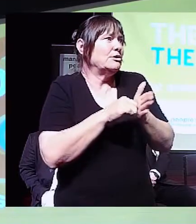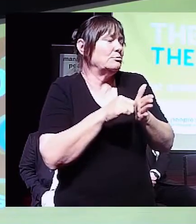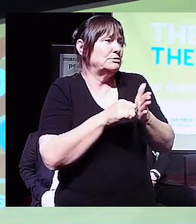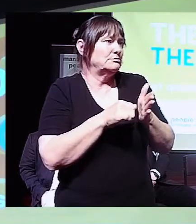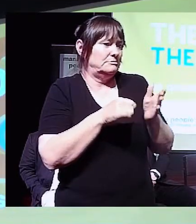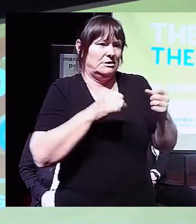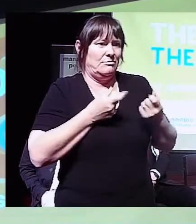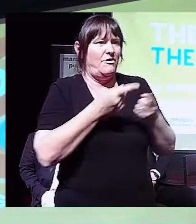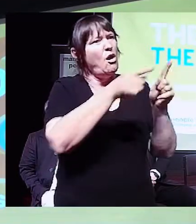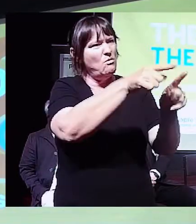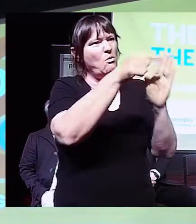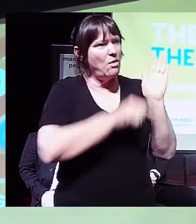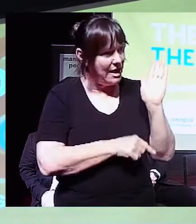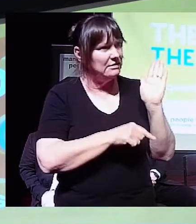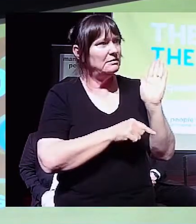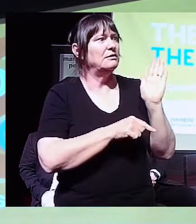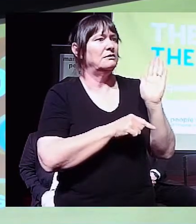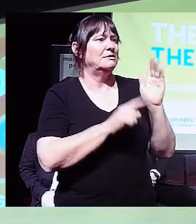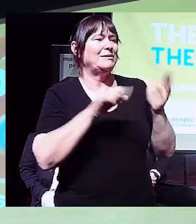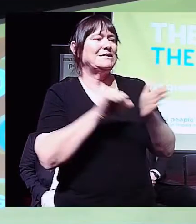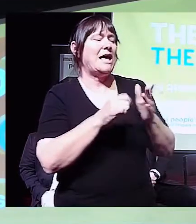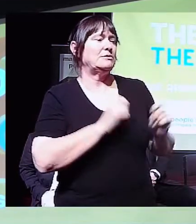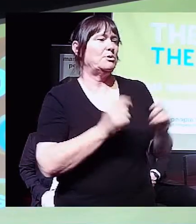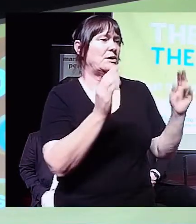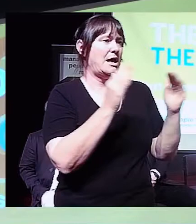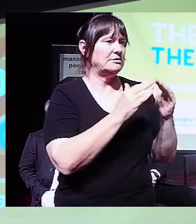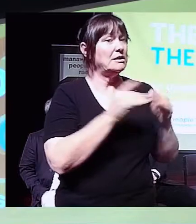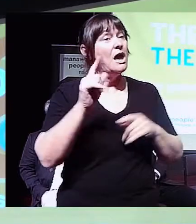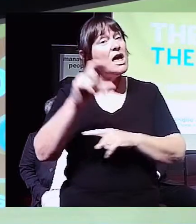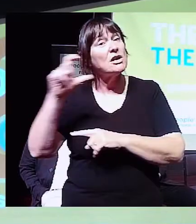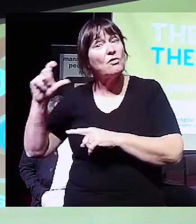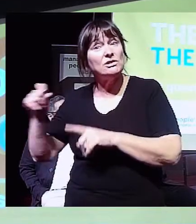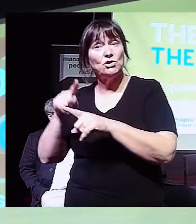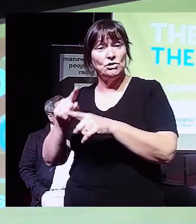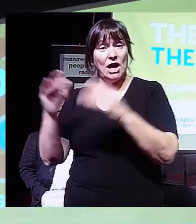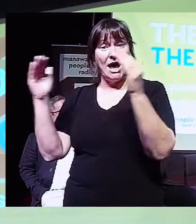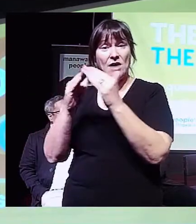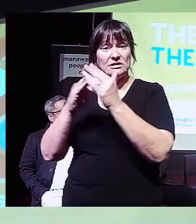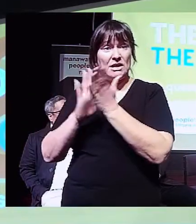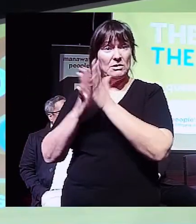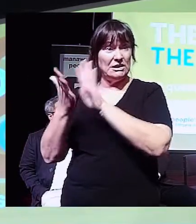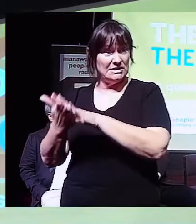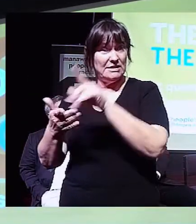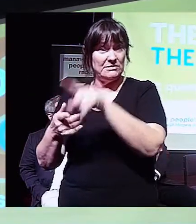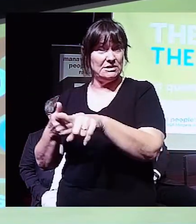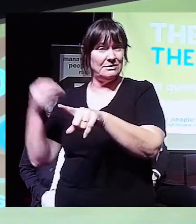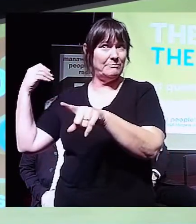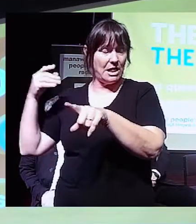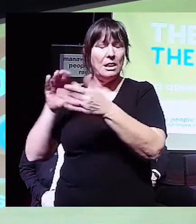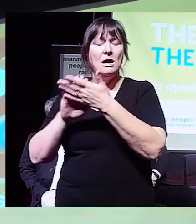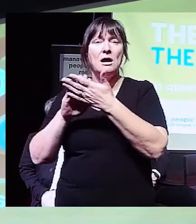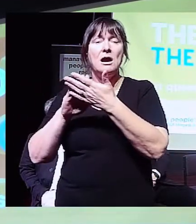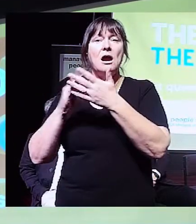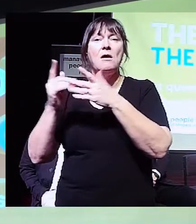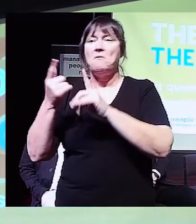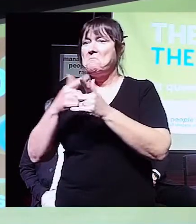were earthquake-prone and condemned were destroyed and sold off to community housing providers. And I heard an incredible story just the other day of homes